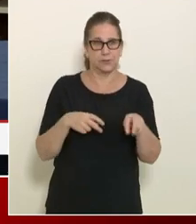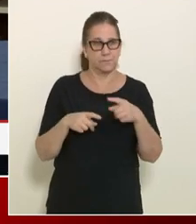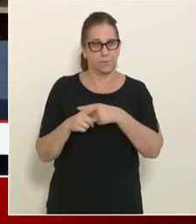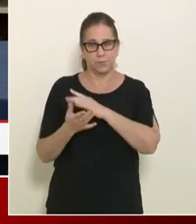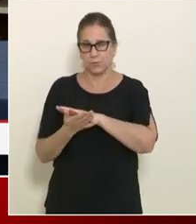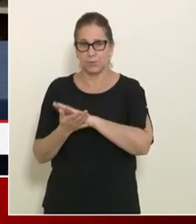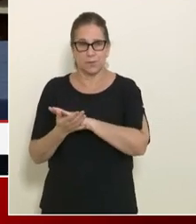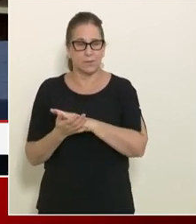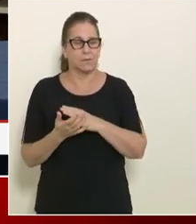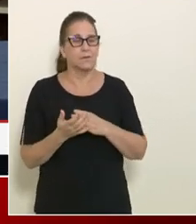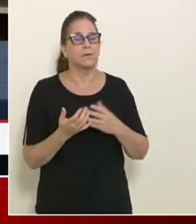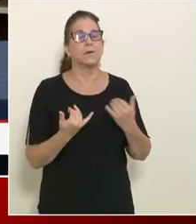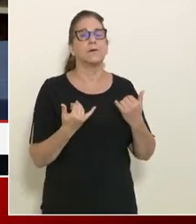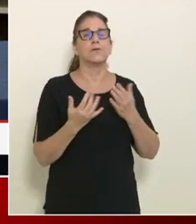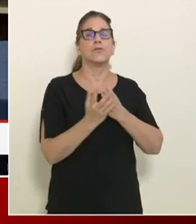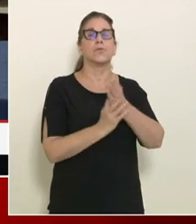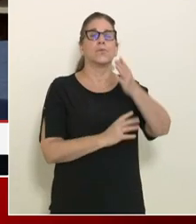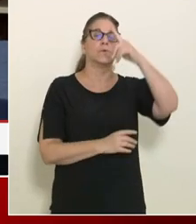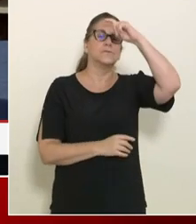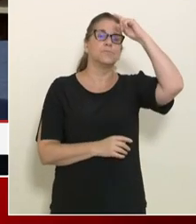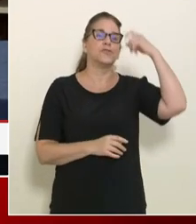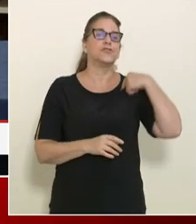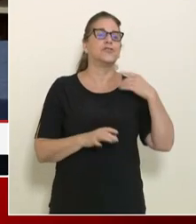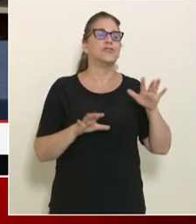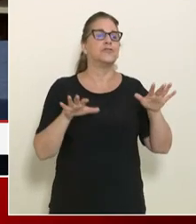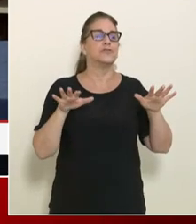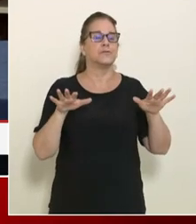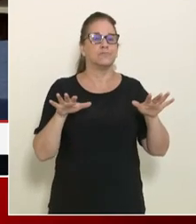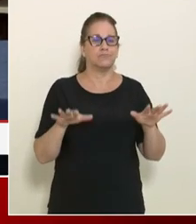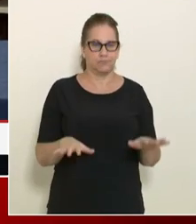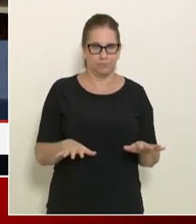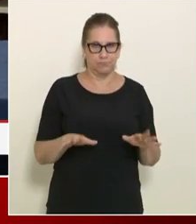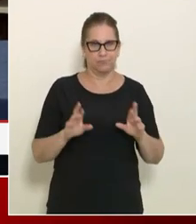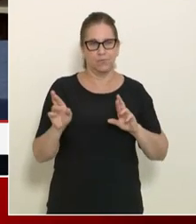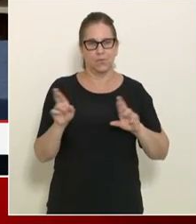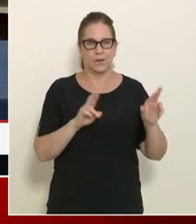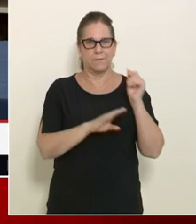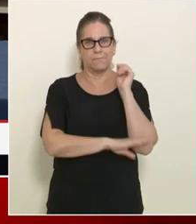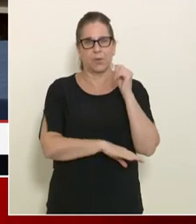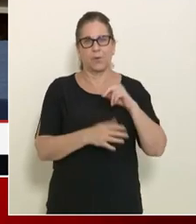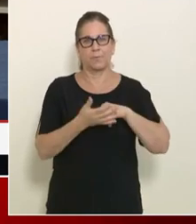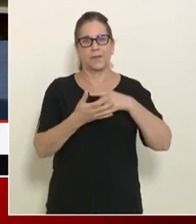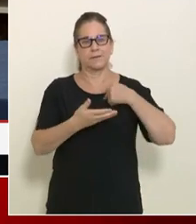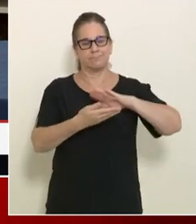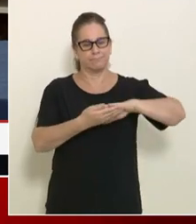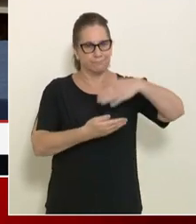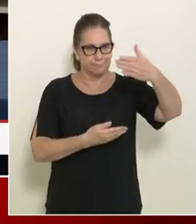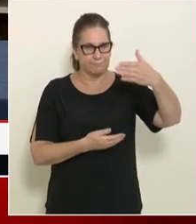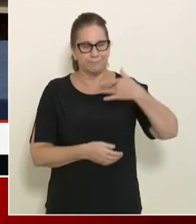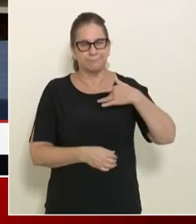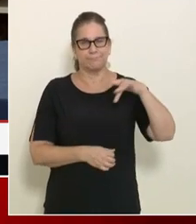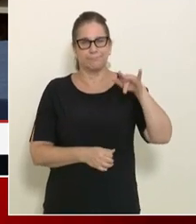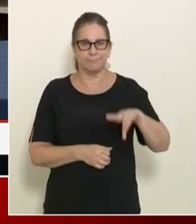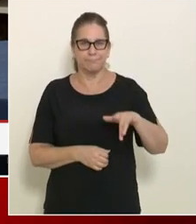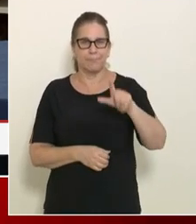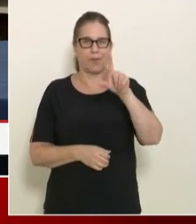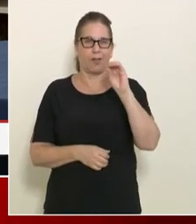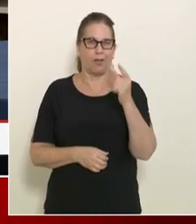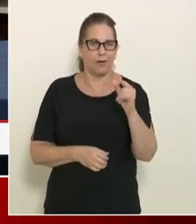that I've gotten used to it. I know how to take care of myself more